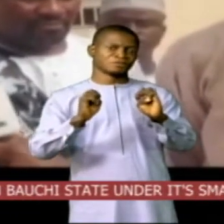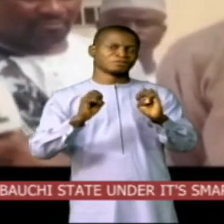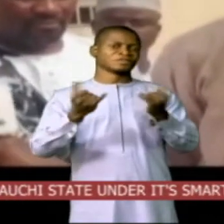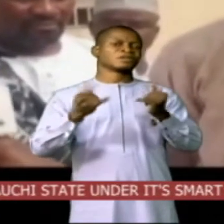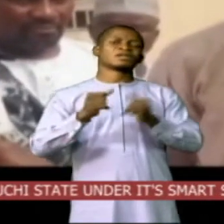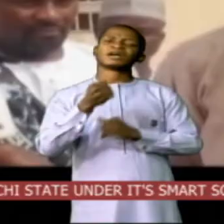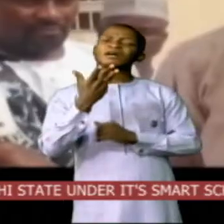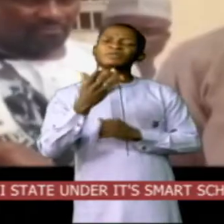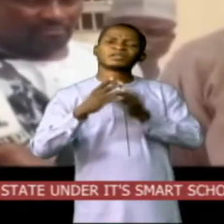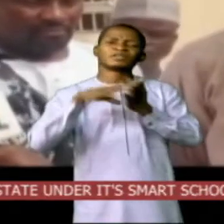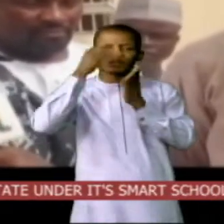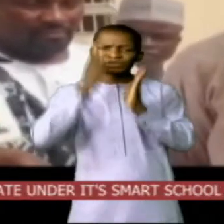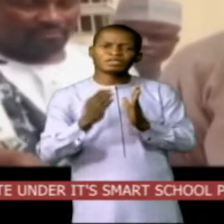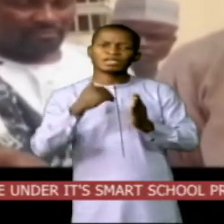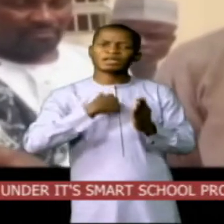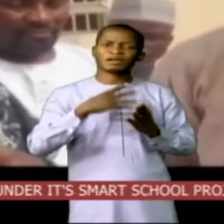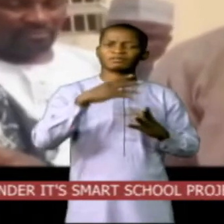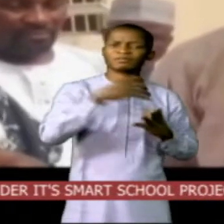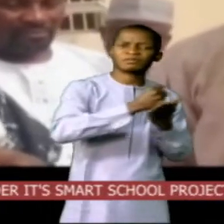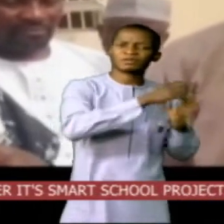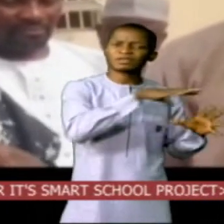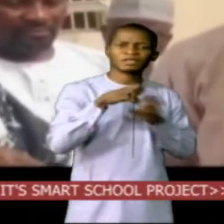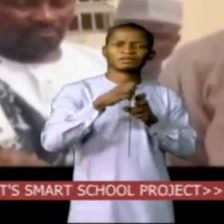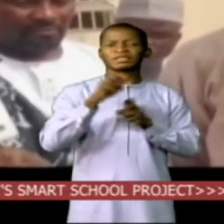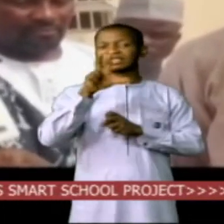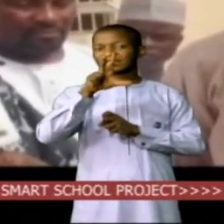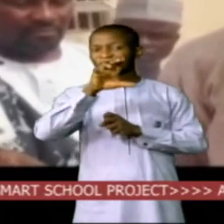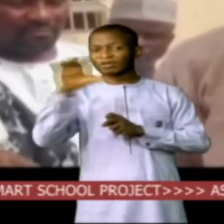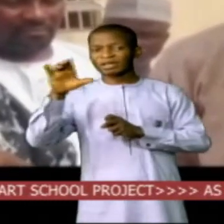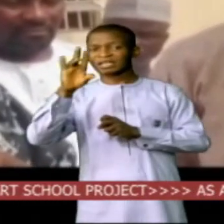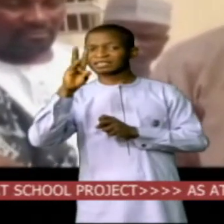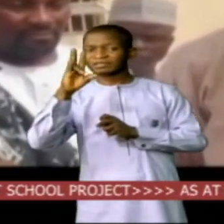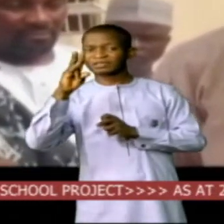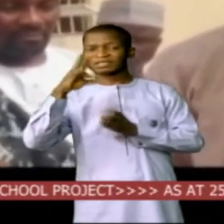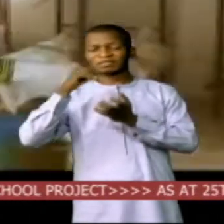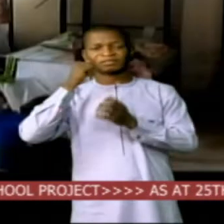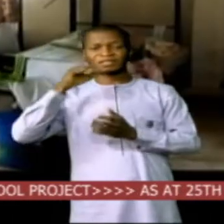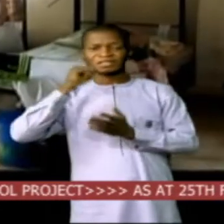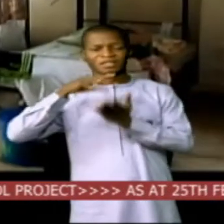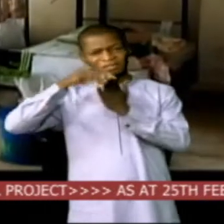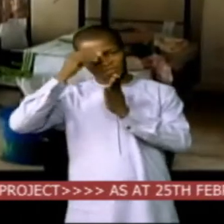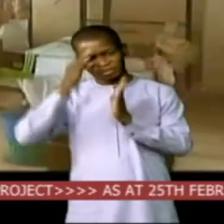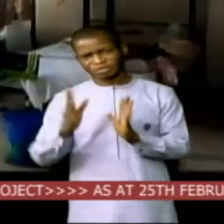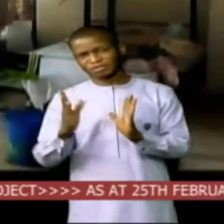students were actually kidnapped? From the principal, 317 students. Yes.